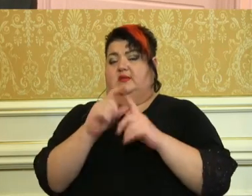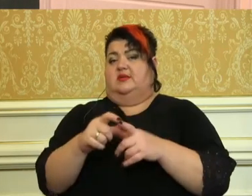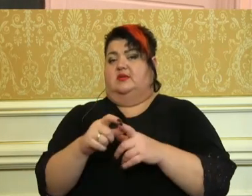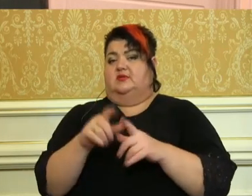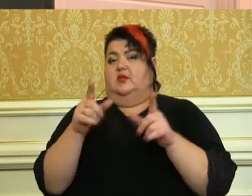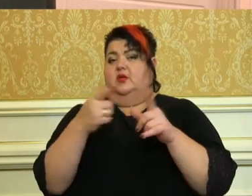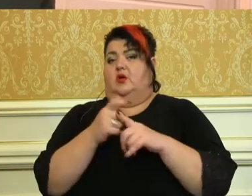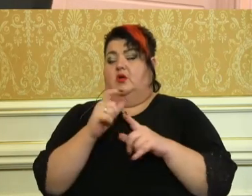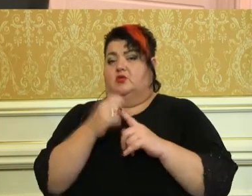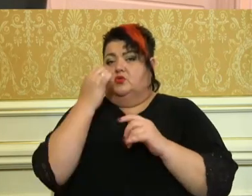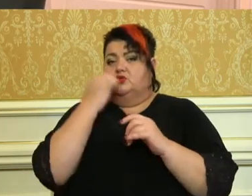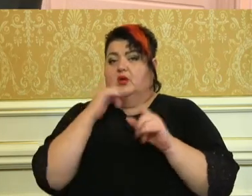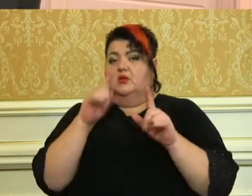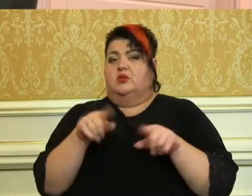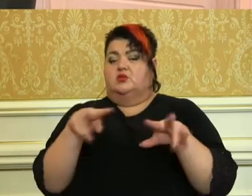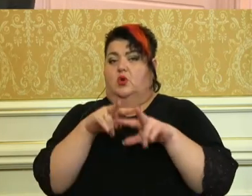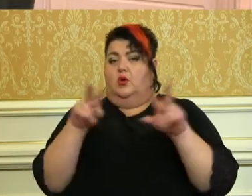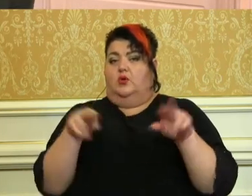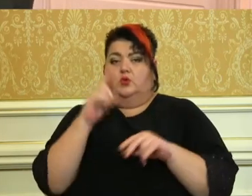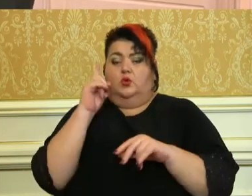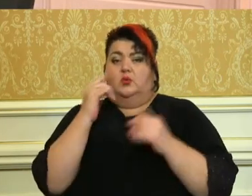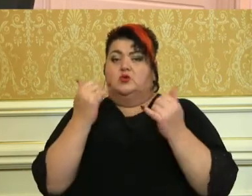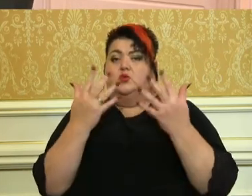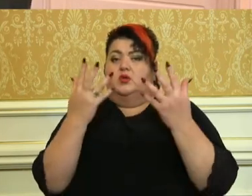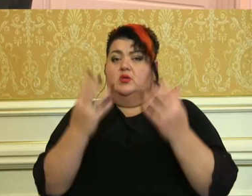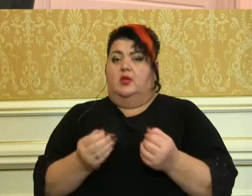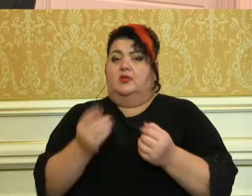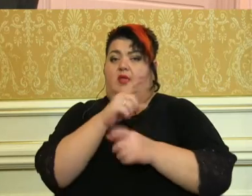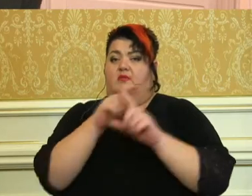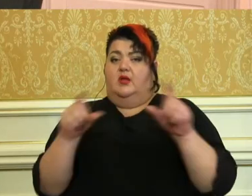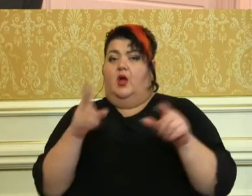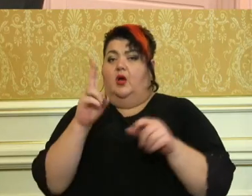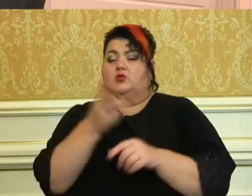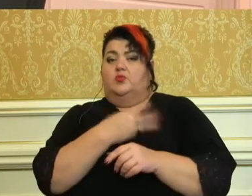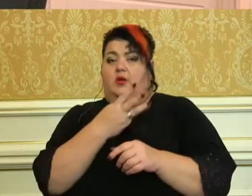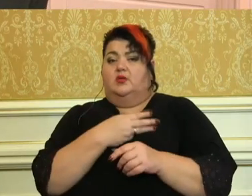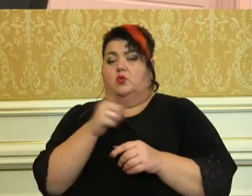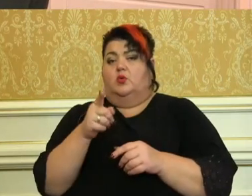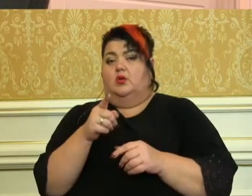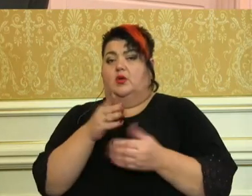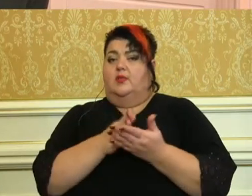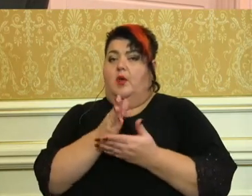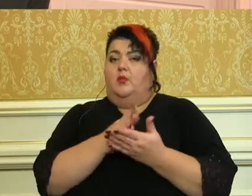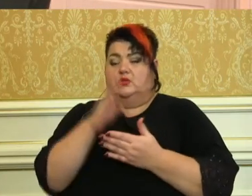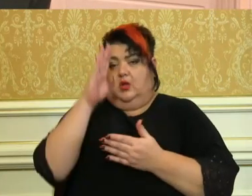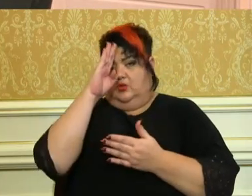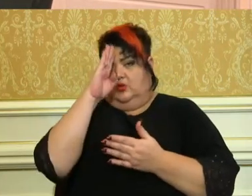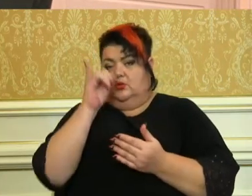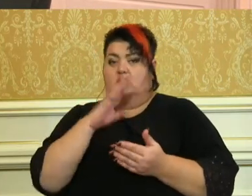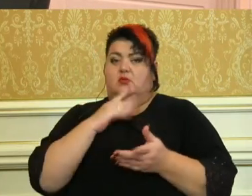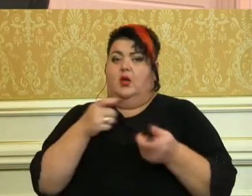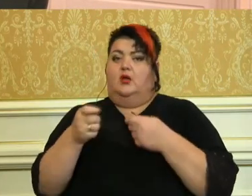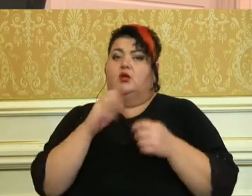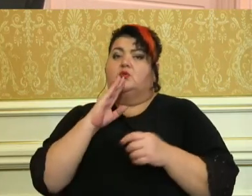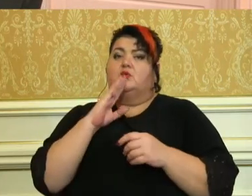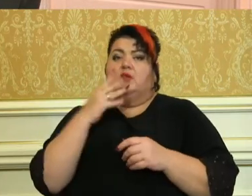invite women for this active work. As for today, for example, there are a few pretendants to the chief